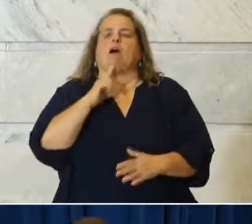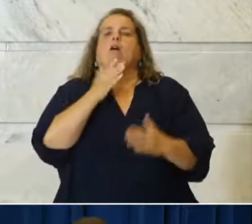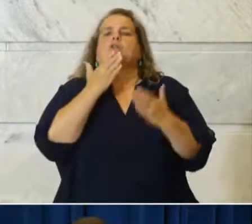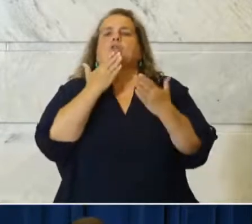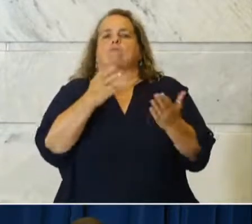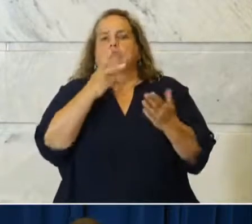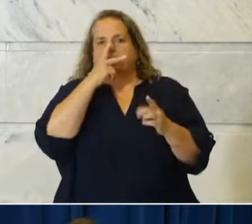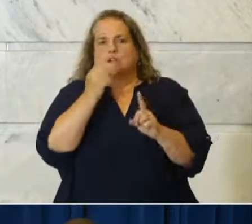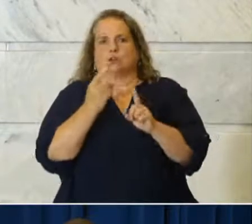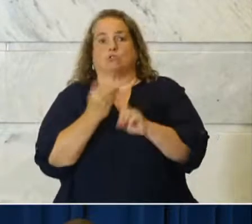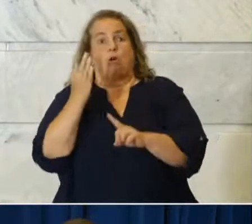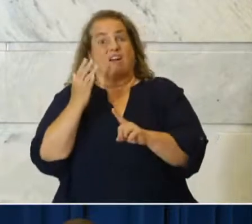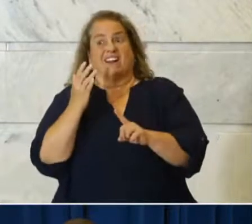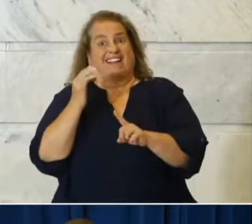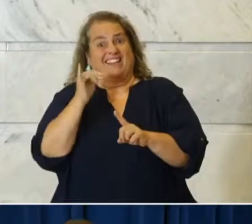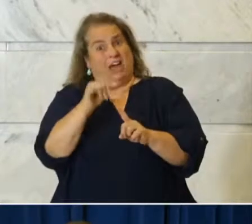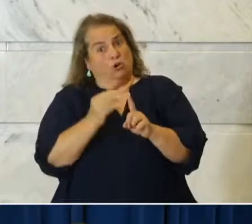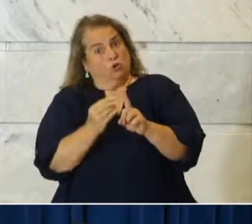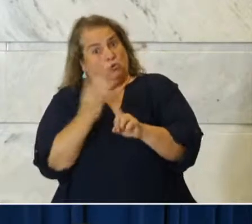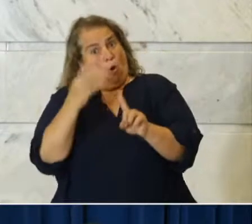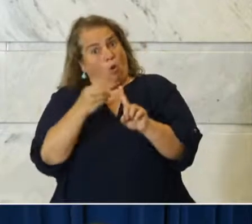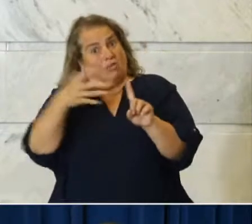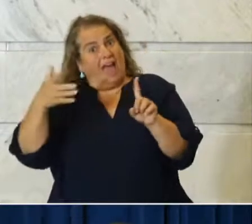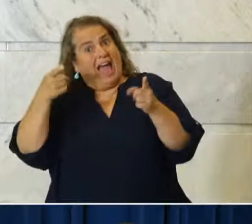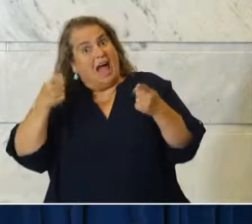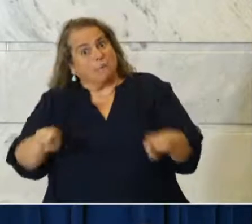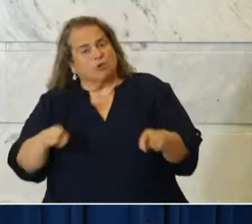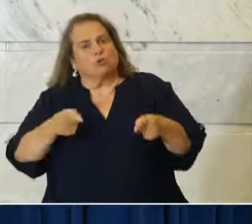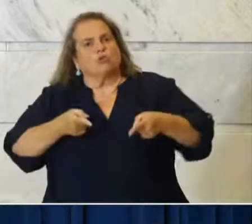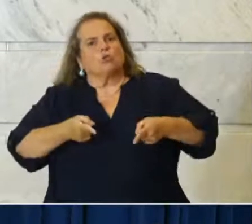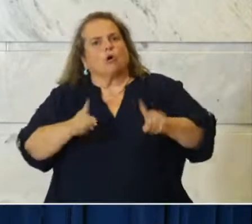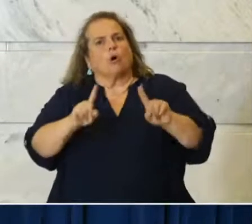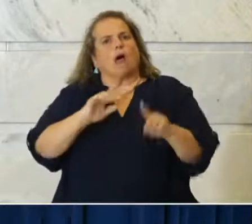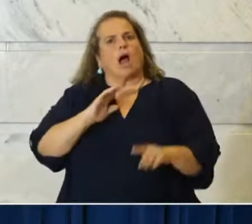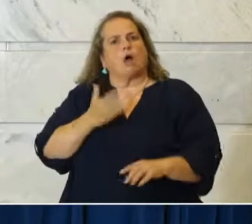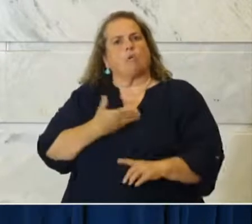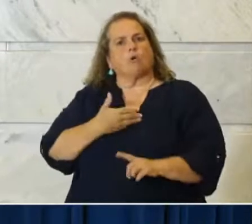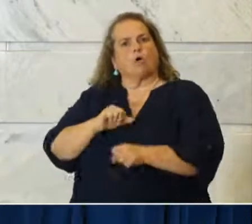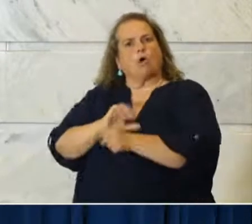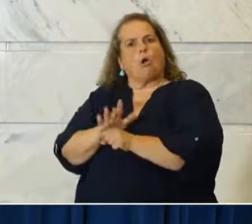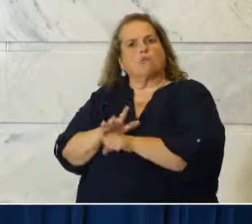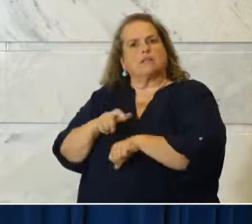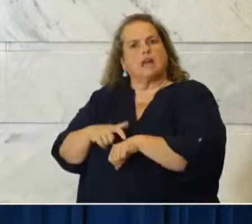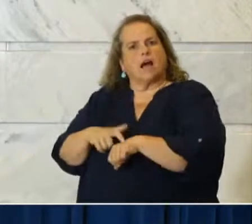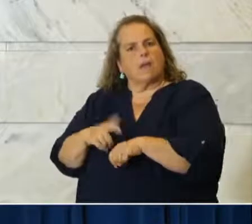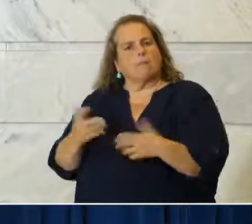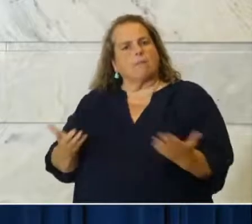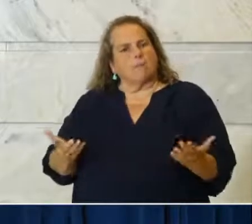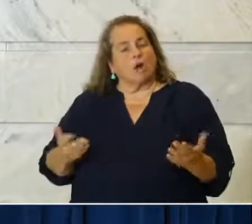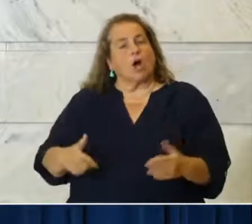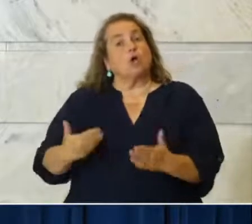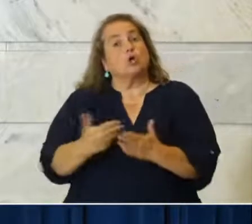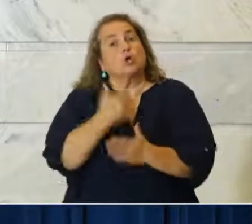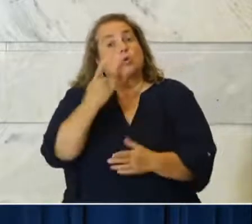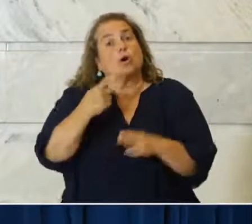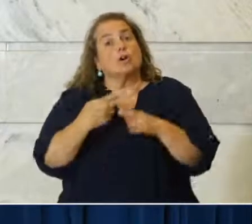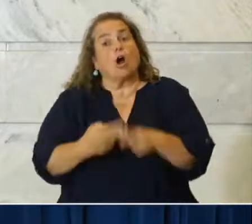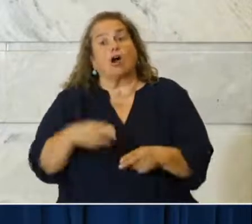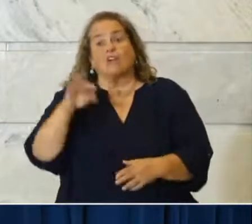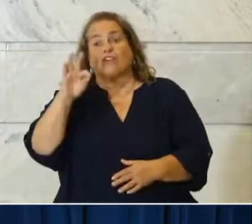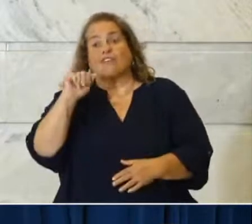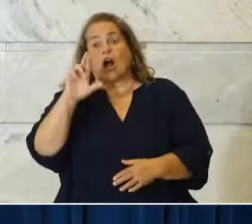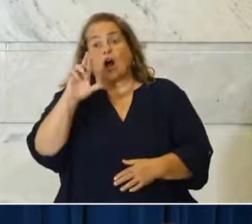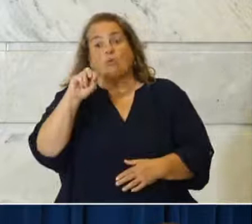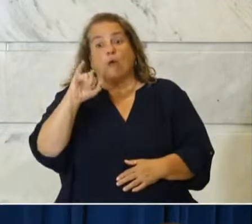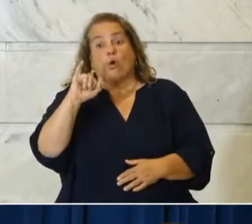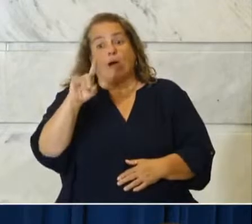happened in the midst of what we're dealing with. There are some positive signs out there. There's a new one called Faralloy. Faralloy